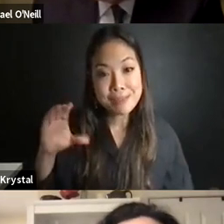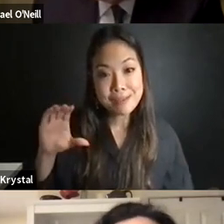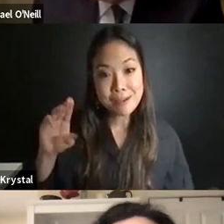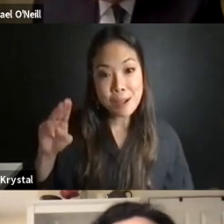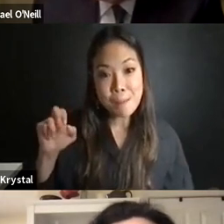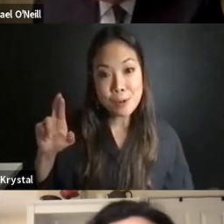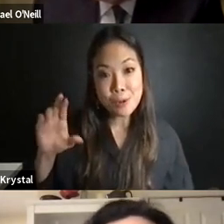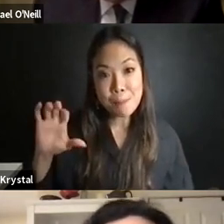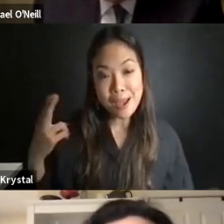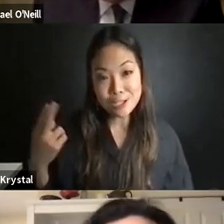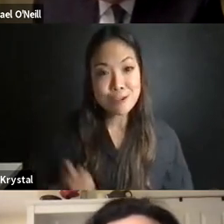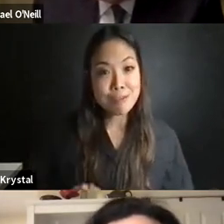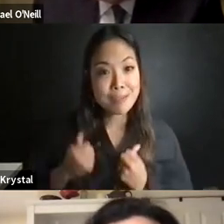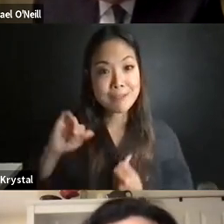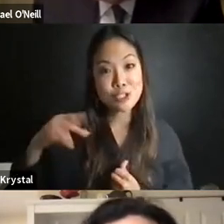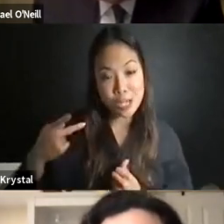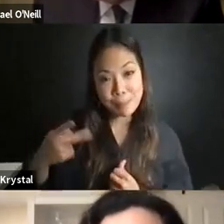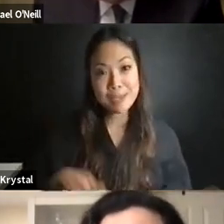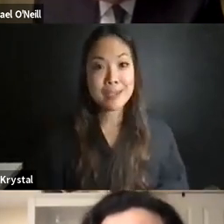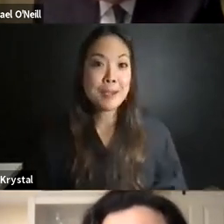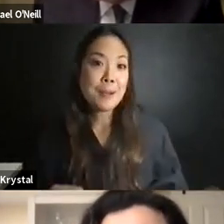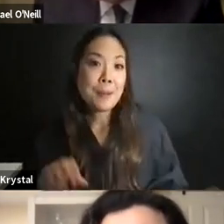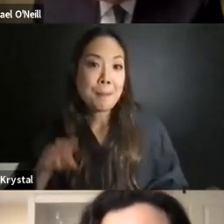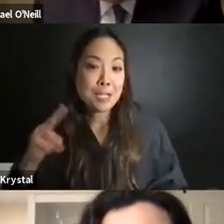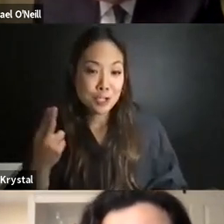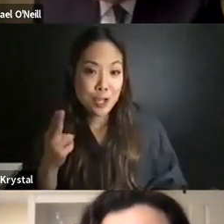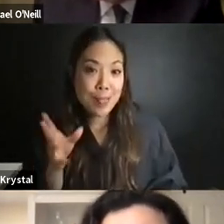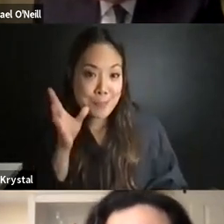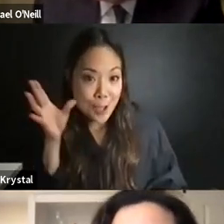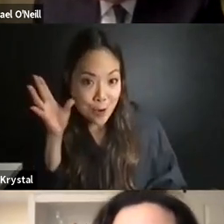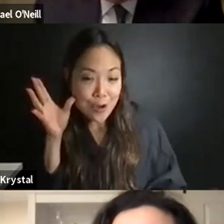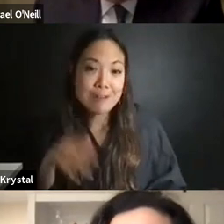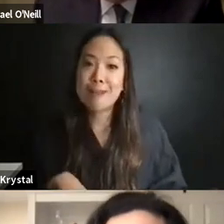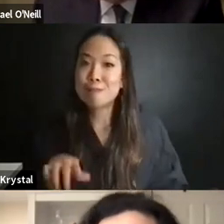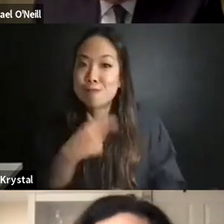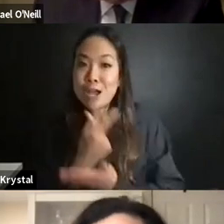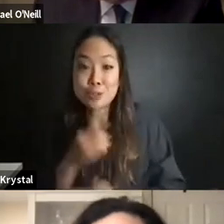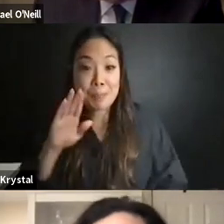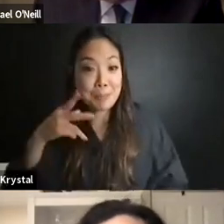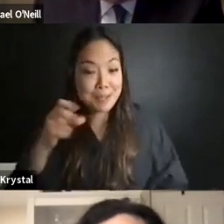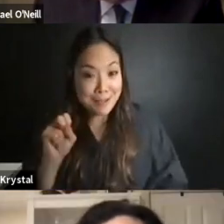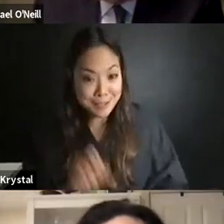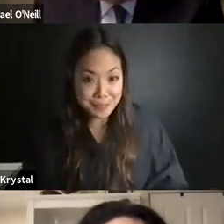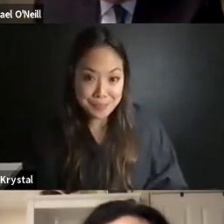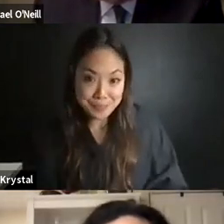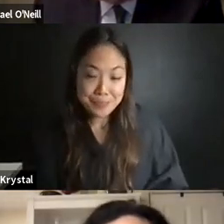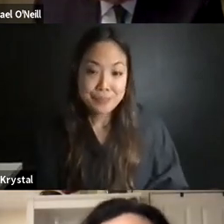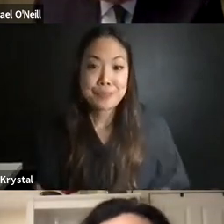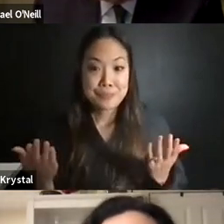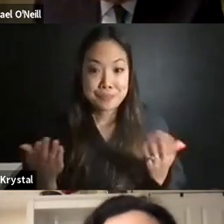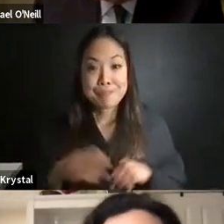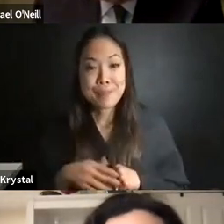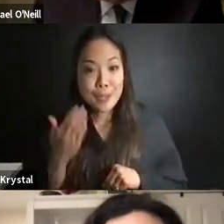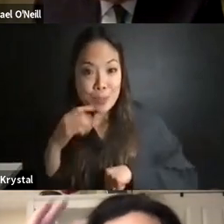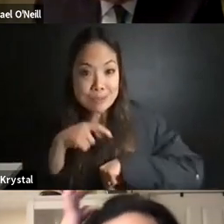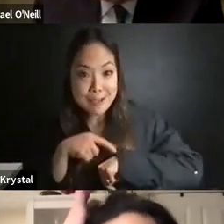jamaica plain i'm also a mission hill parent and a product of boston public schools um in the interest of time i'm